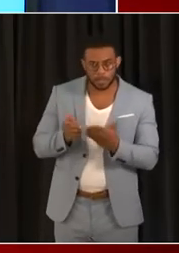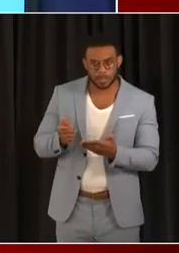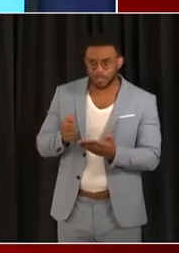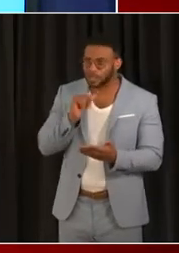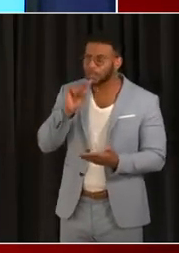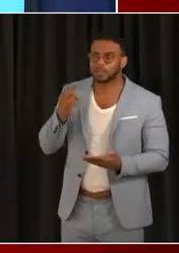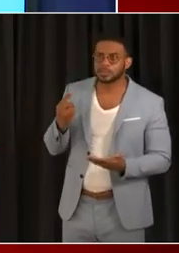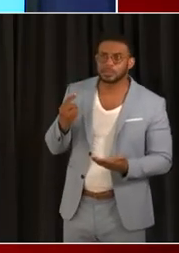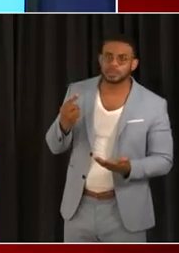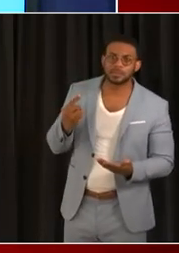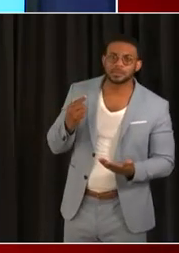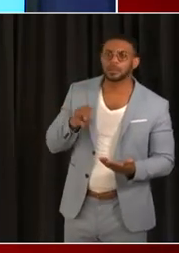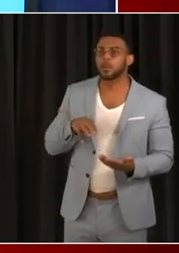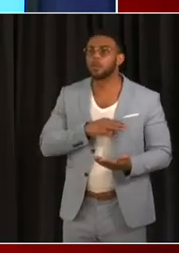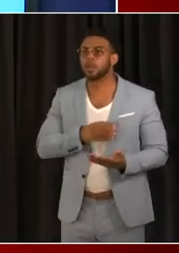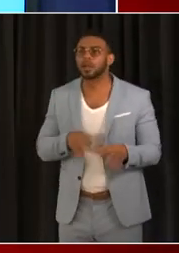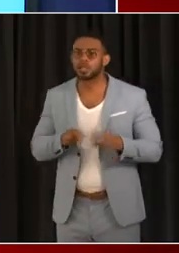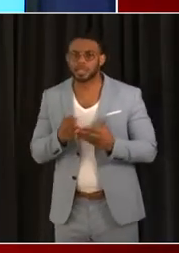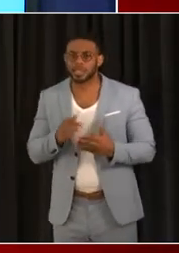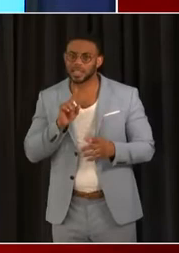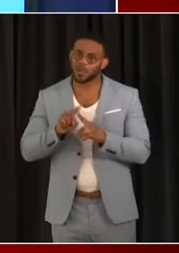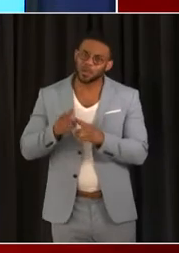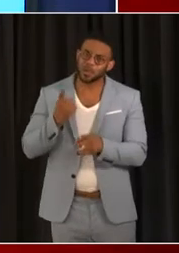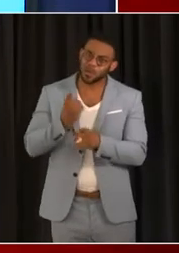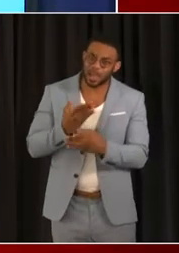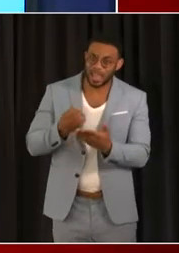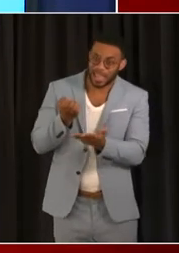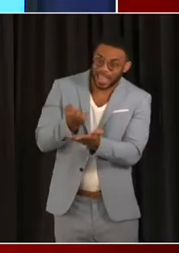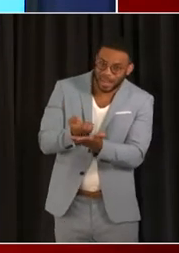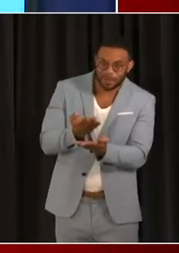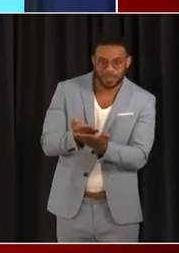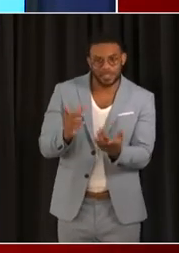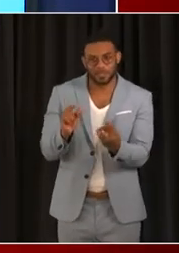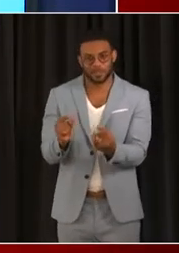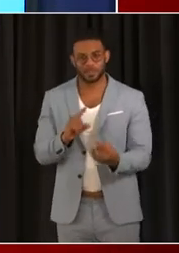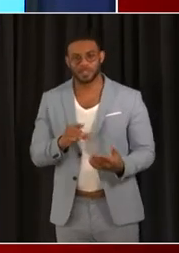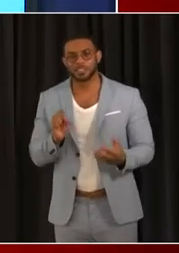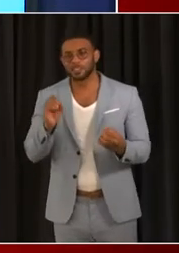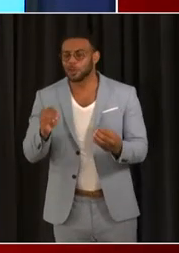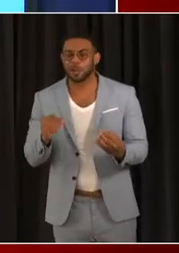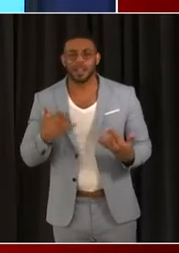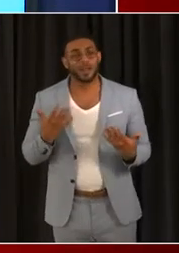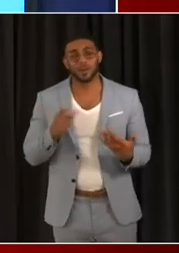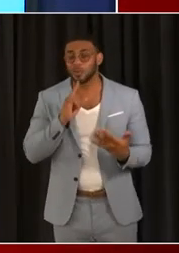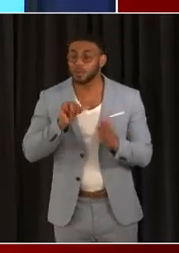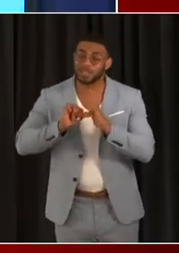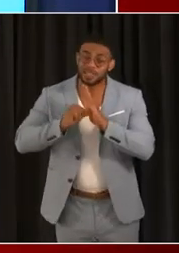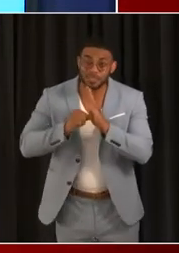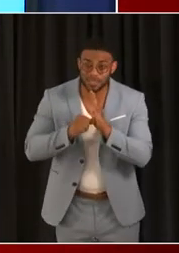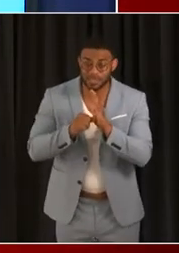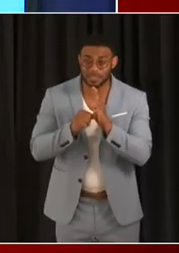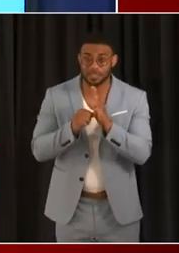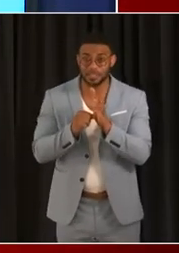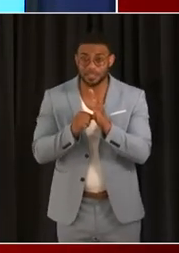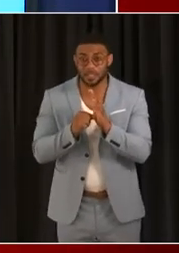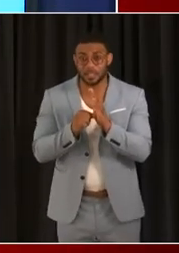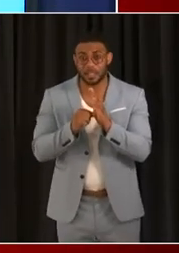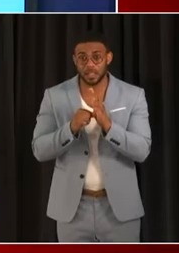communities isn't just the morally essential thing to do, it's also good economics, as I just talked about. And so I want to really